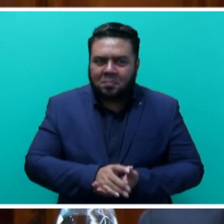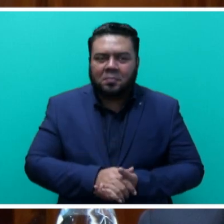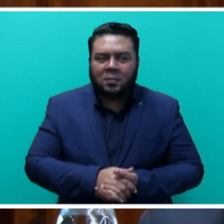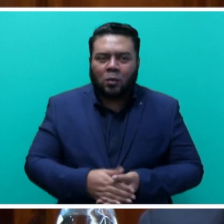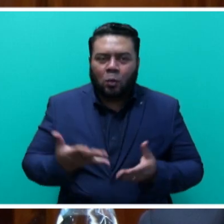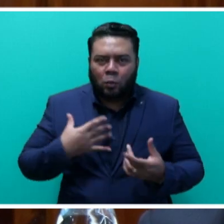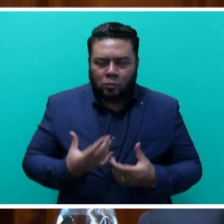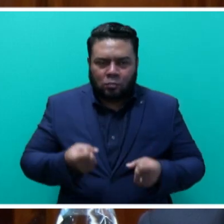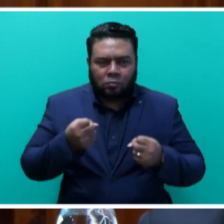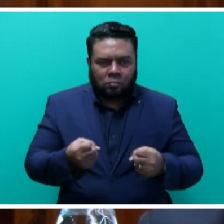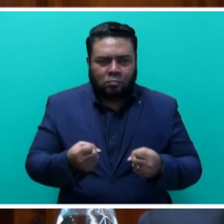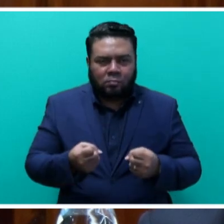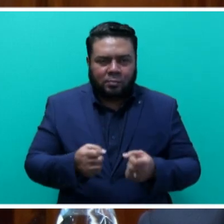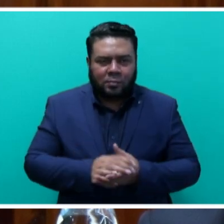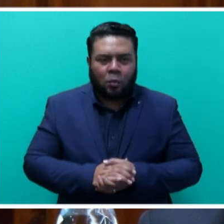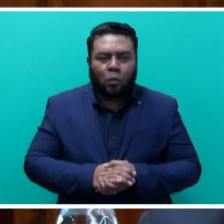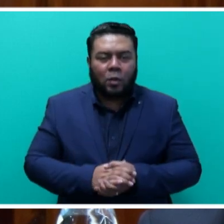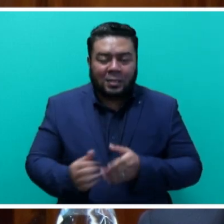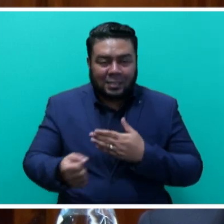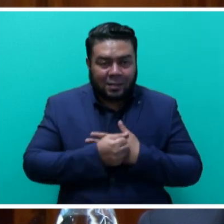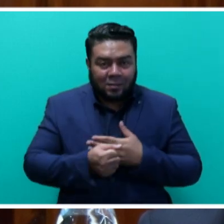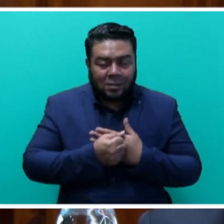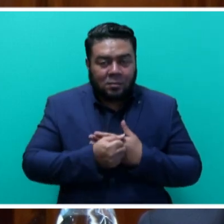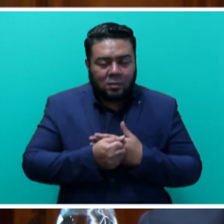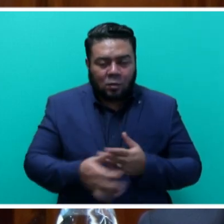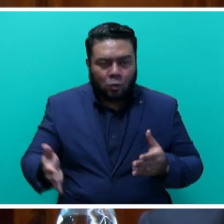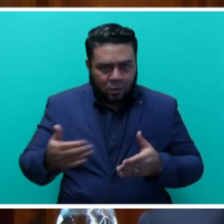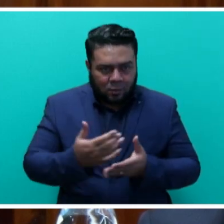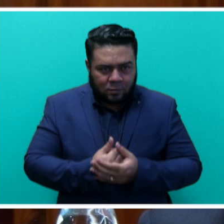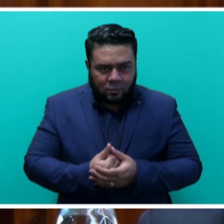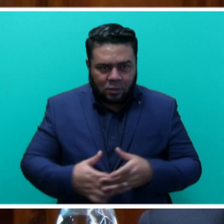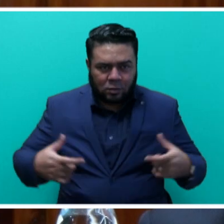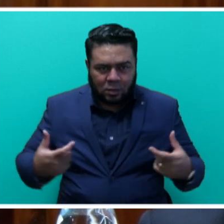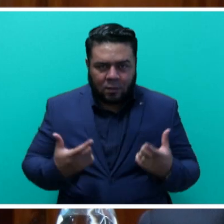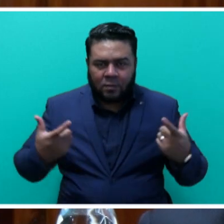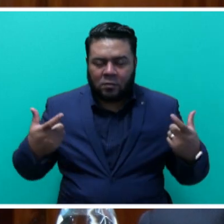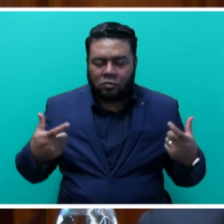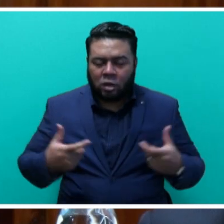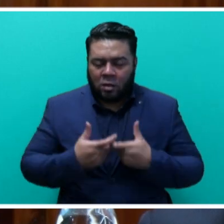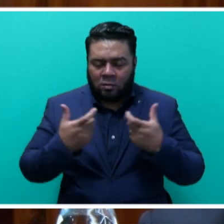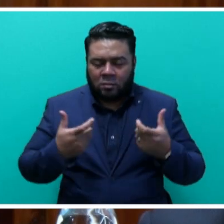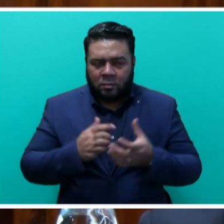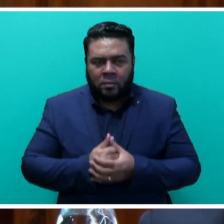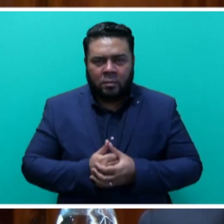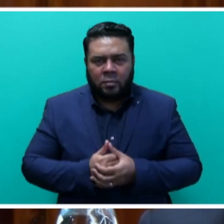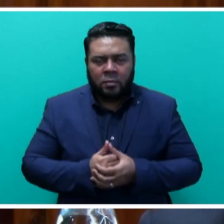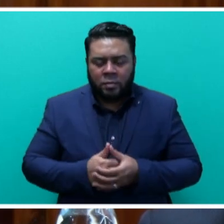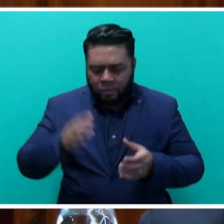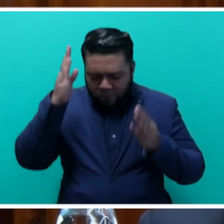unwavering commitment to aviation safety and our collective resilience in the face of challenges. Mr. Speaker,